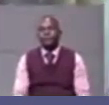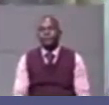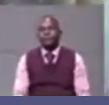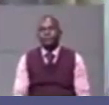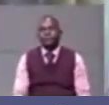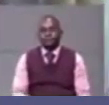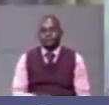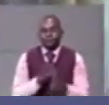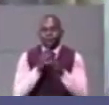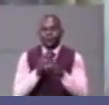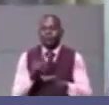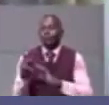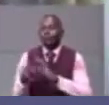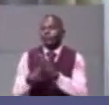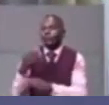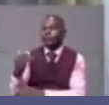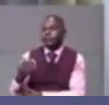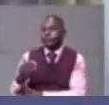Right Honourable Prime Minister.